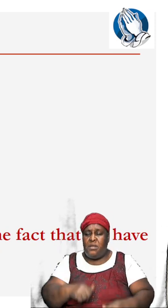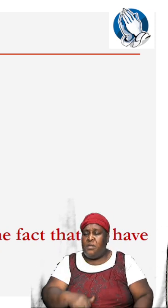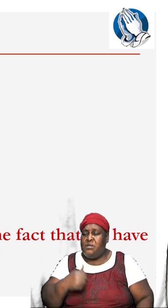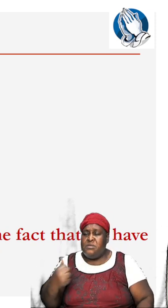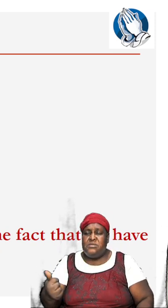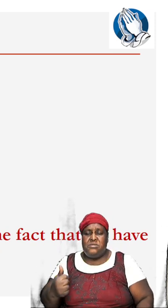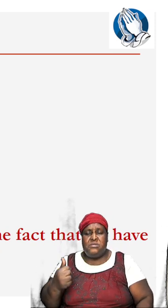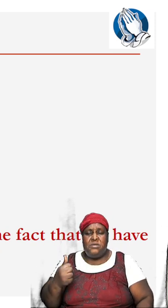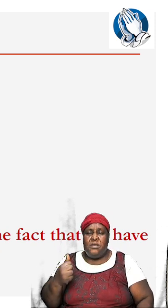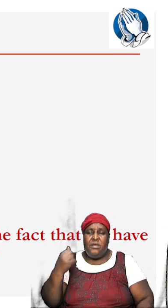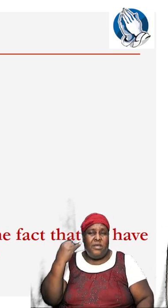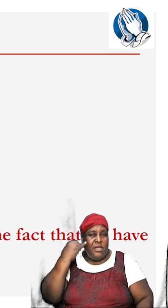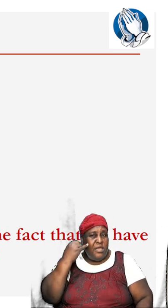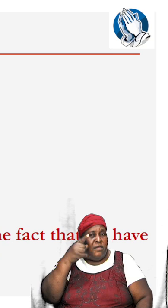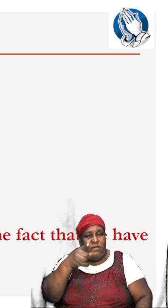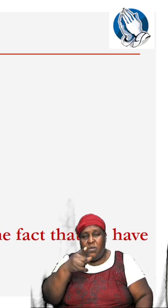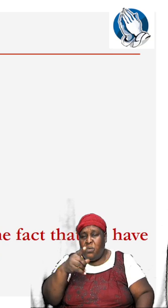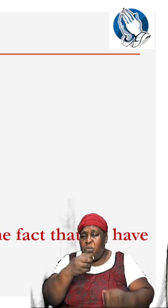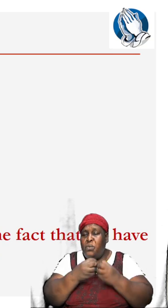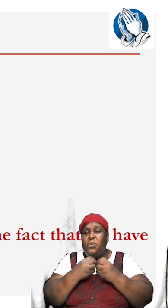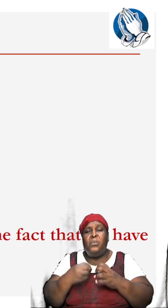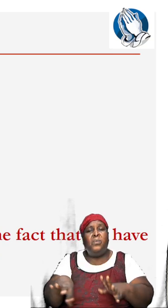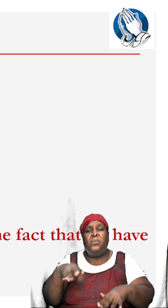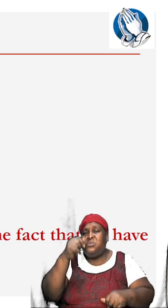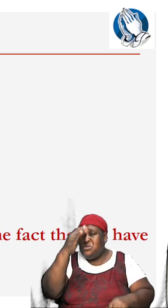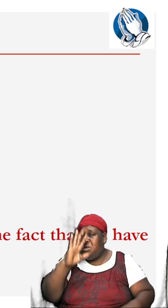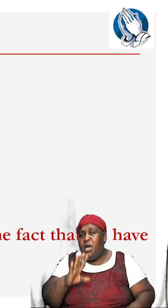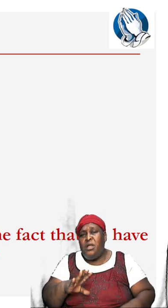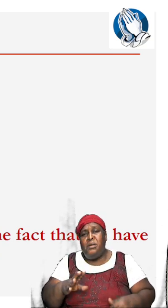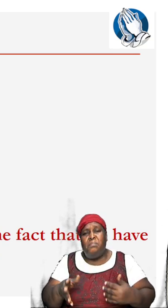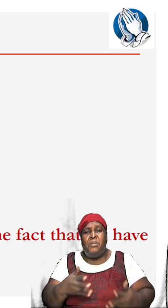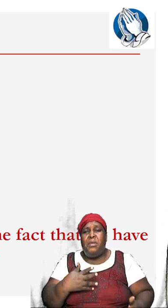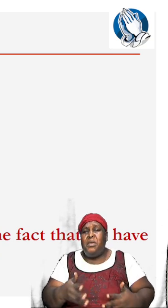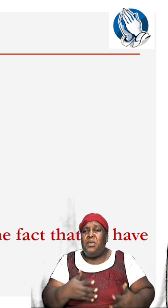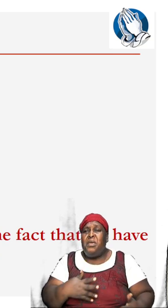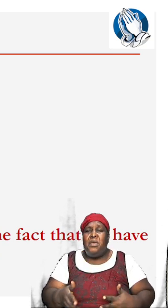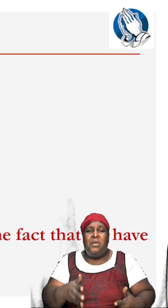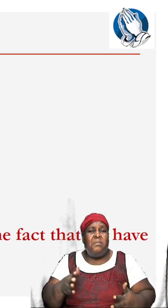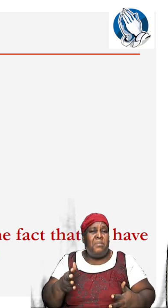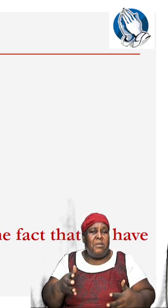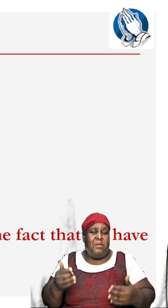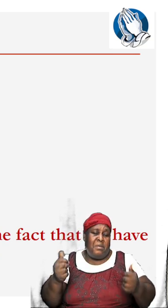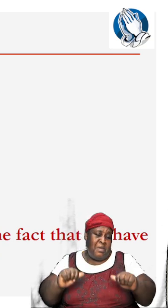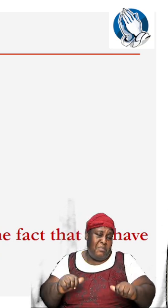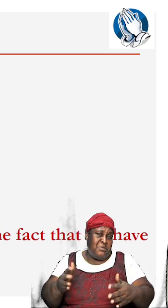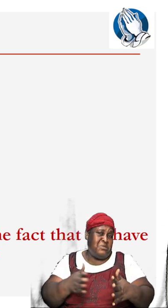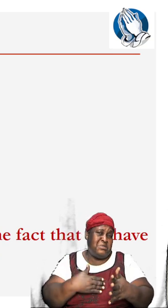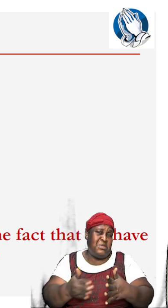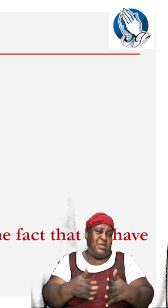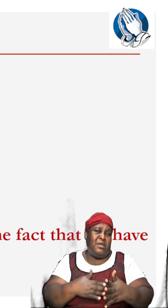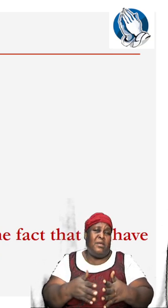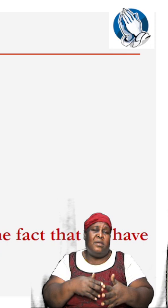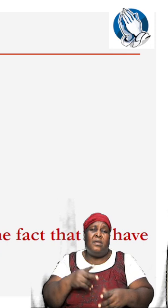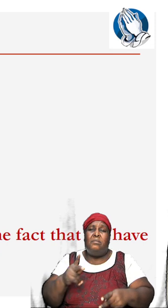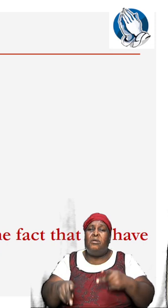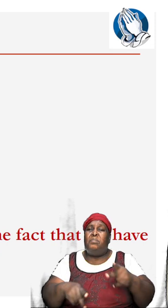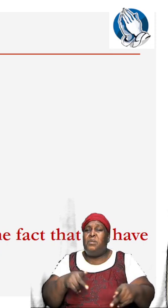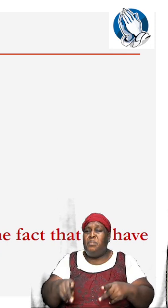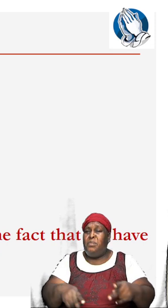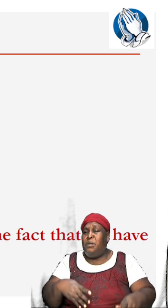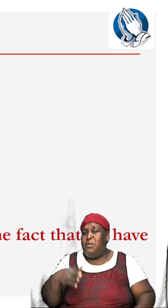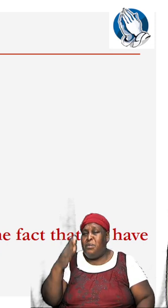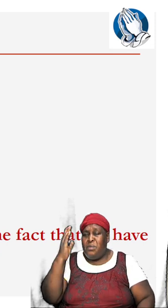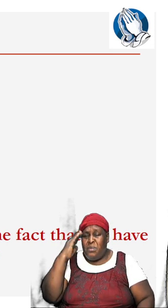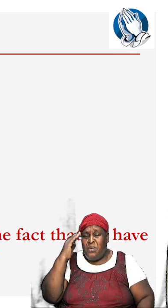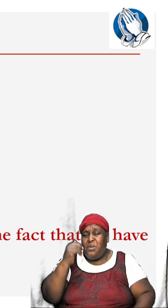If you lose God, you might still be able to sing, but people are going to realize that there